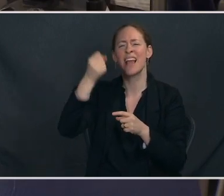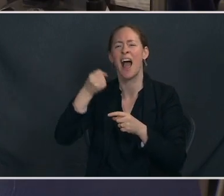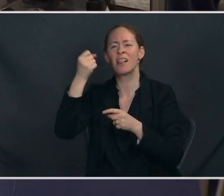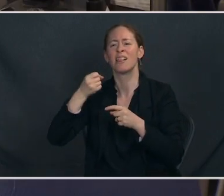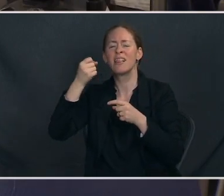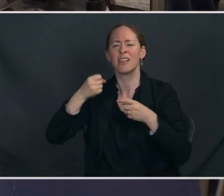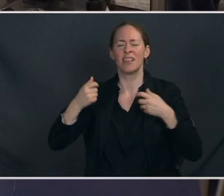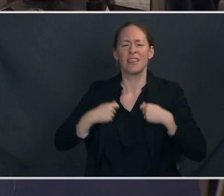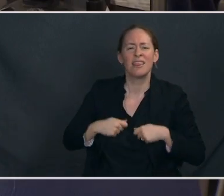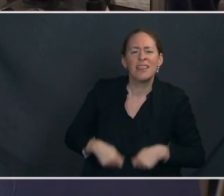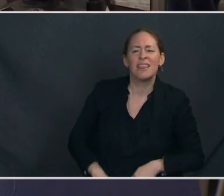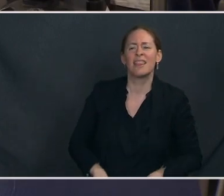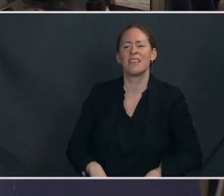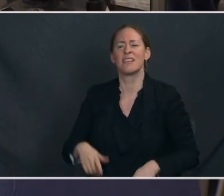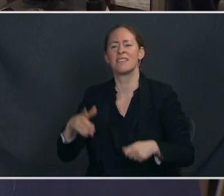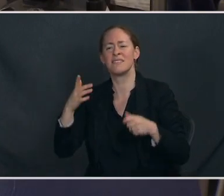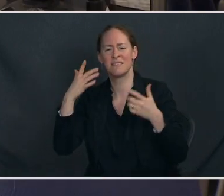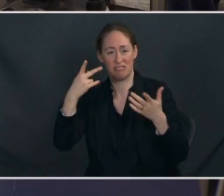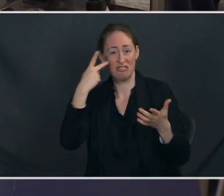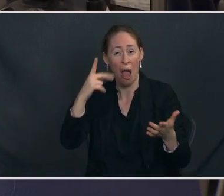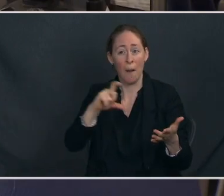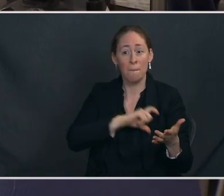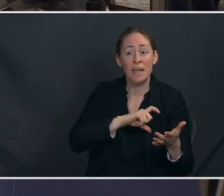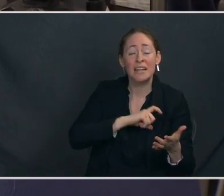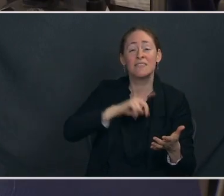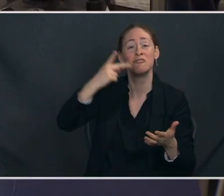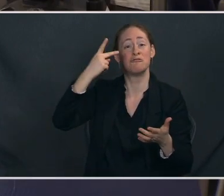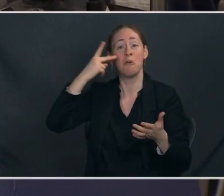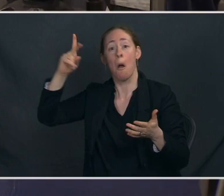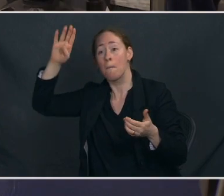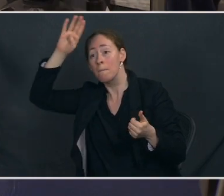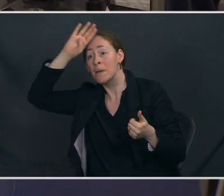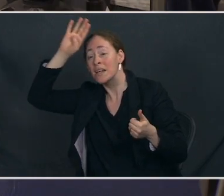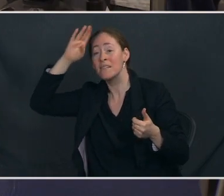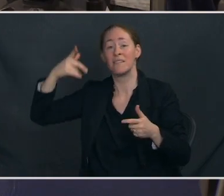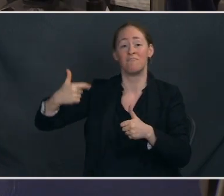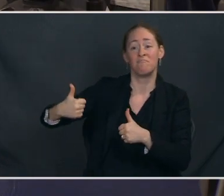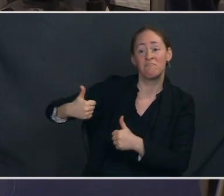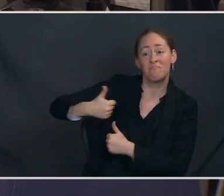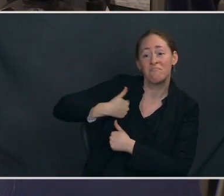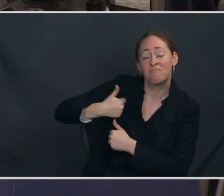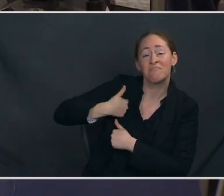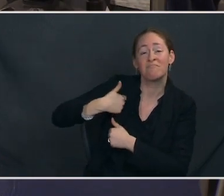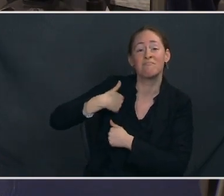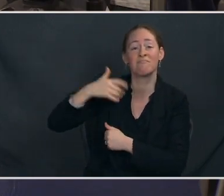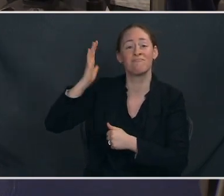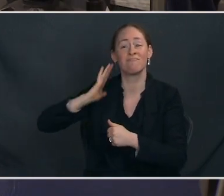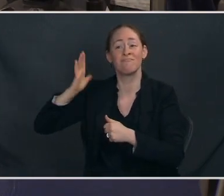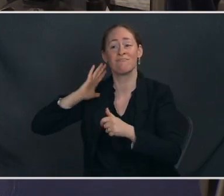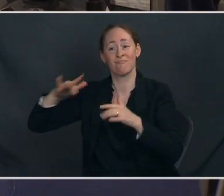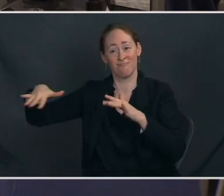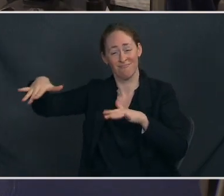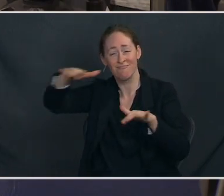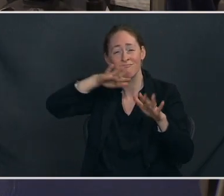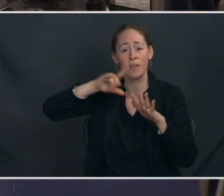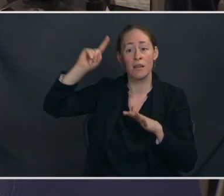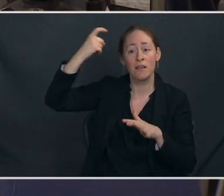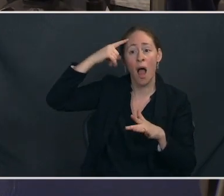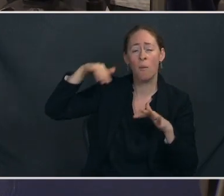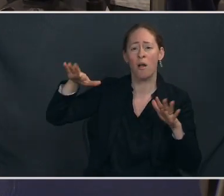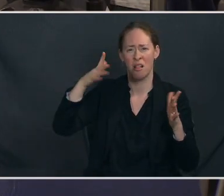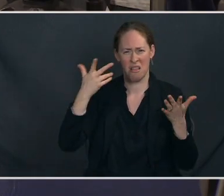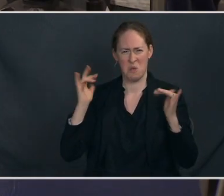saw firefighters in that group, we saw military veterans in that group. What are you doing to address this issue of